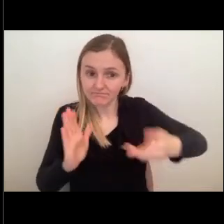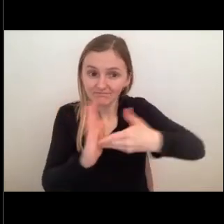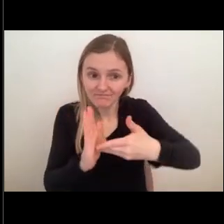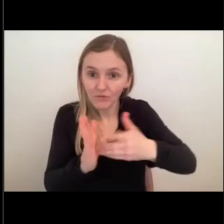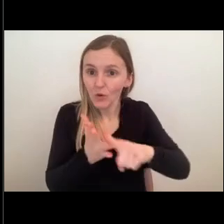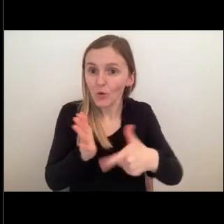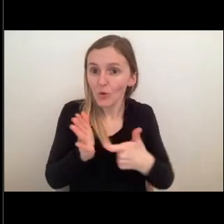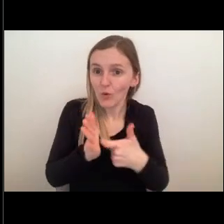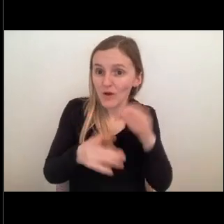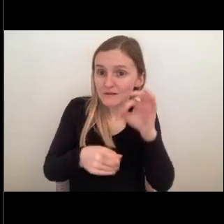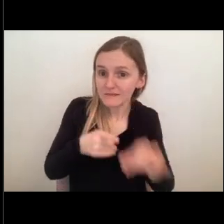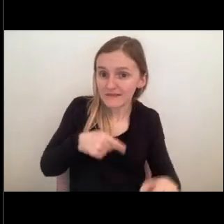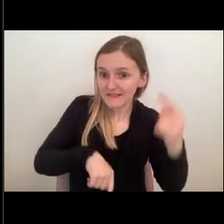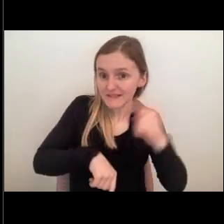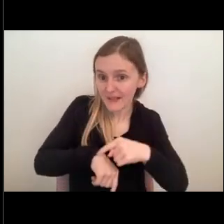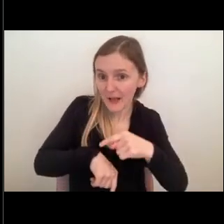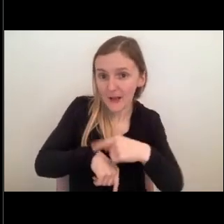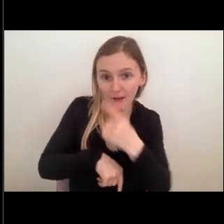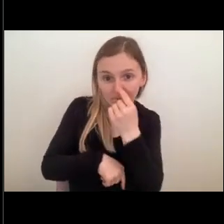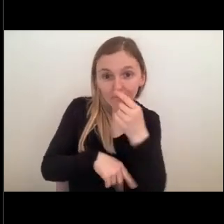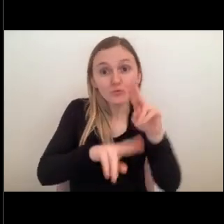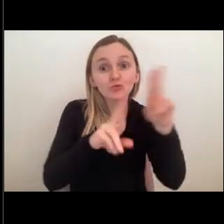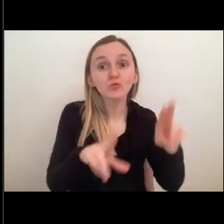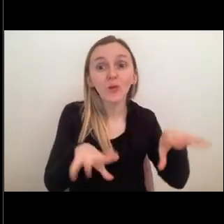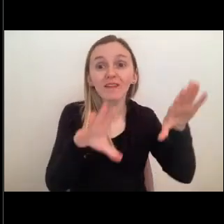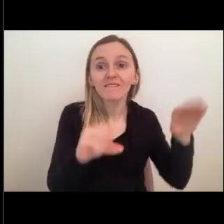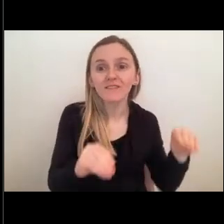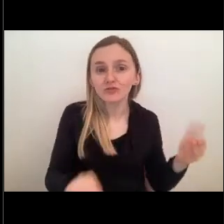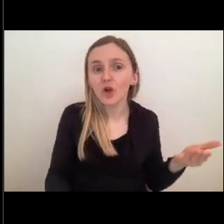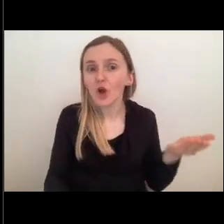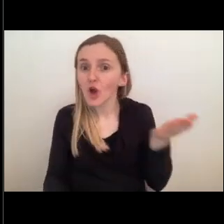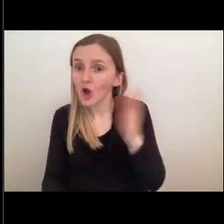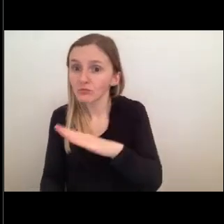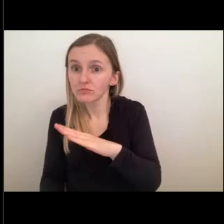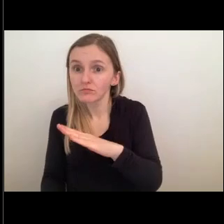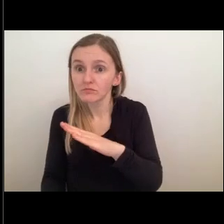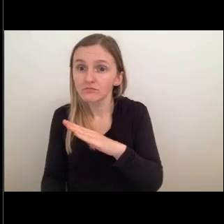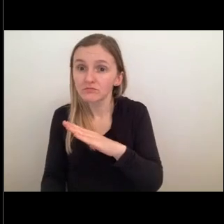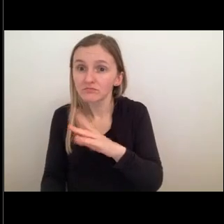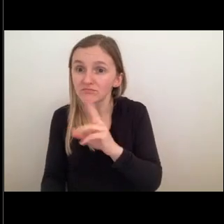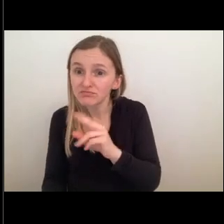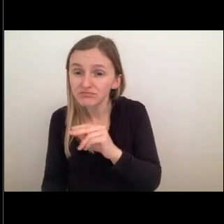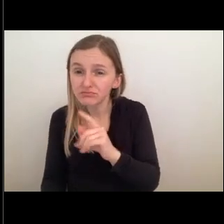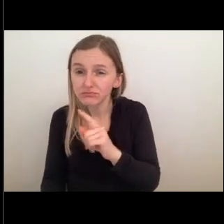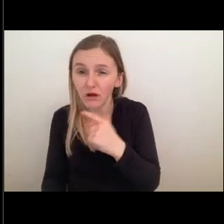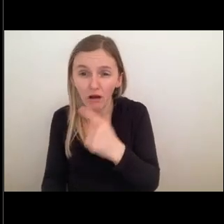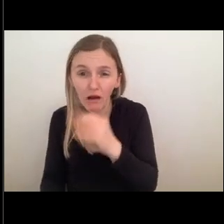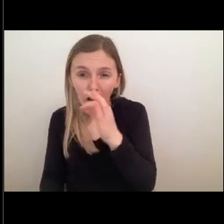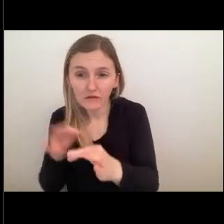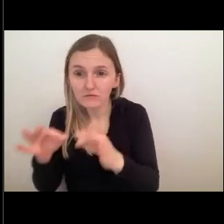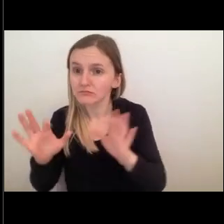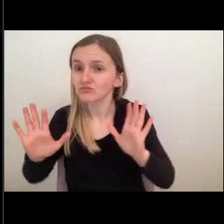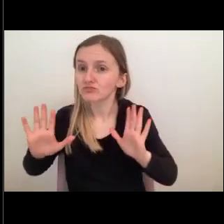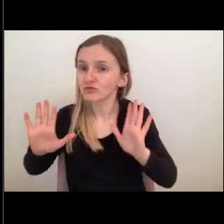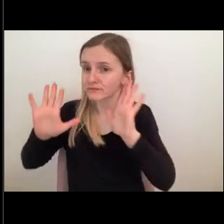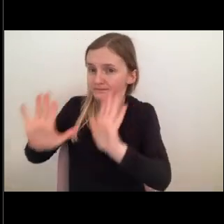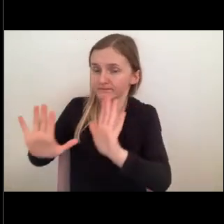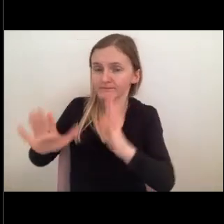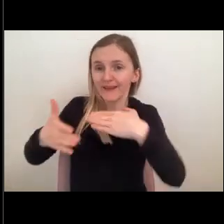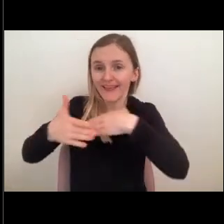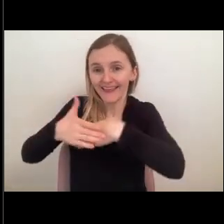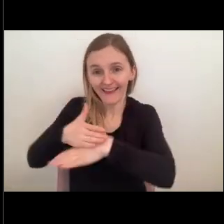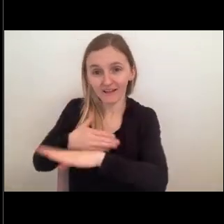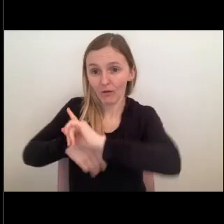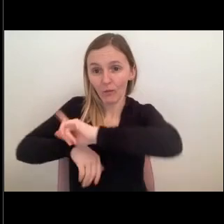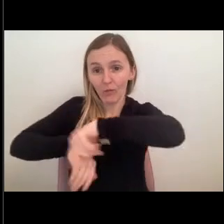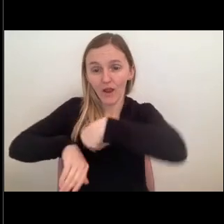specific time? So maybe when they come home from school, we don't even speak to them, we put no demands on them, we give them an hour to be able to sort of